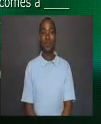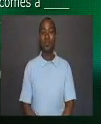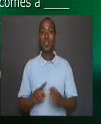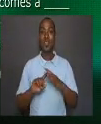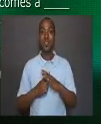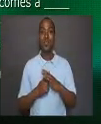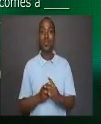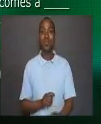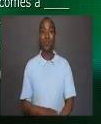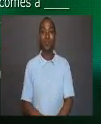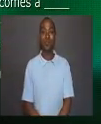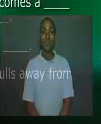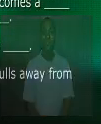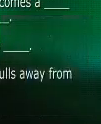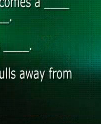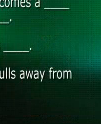Begin.